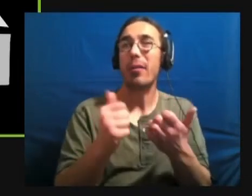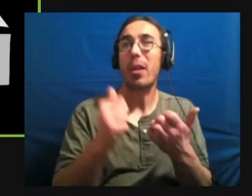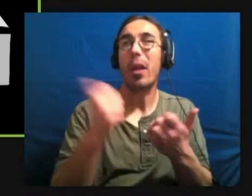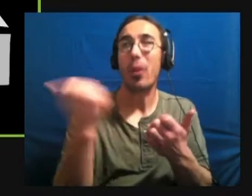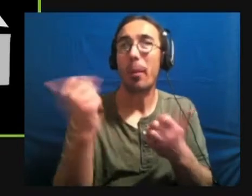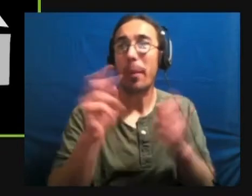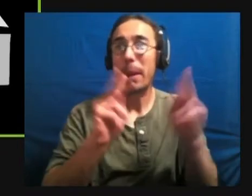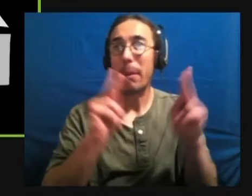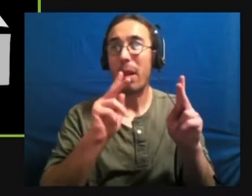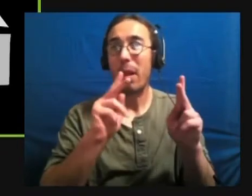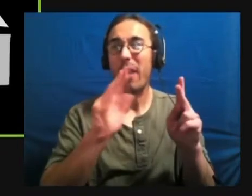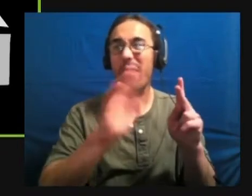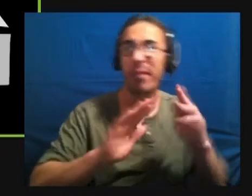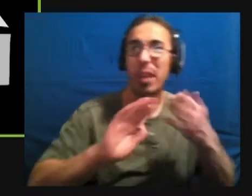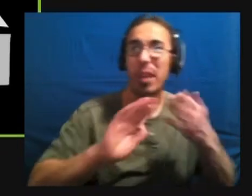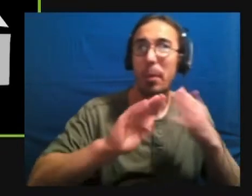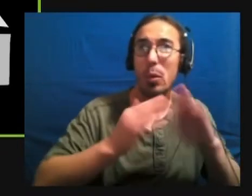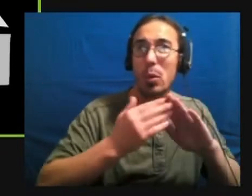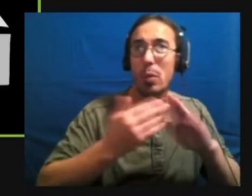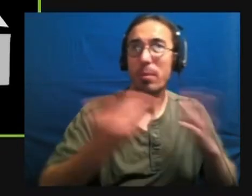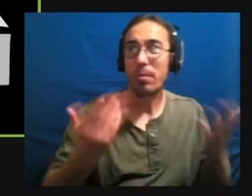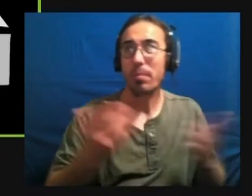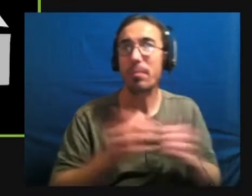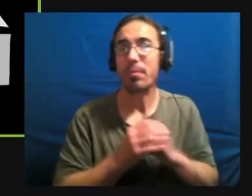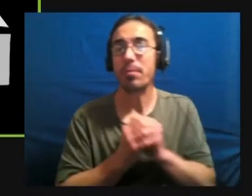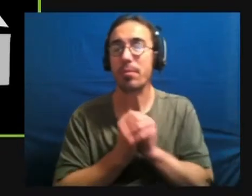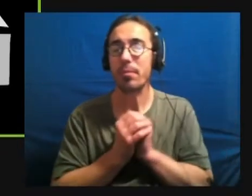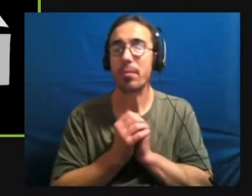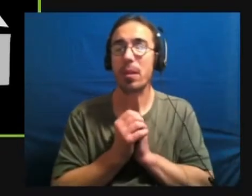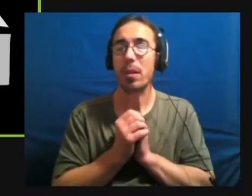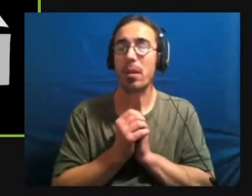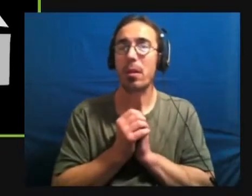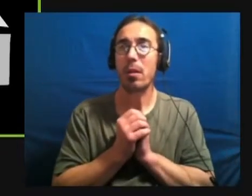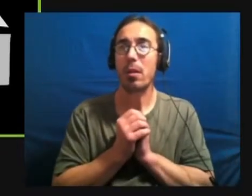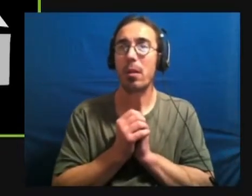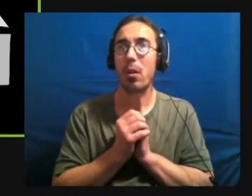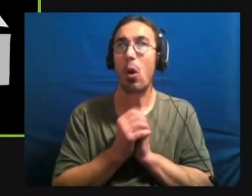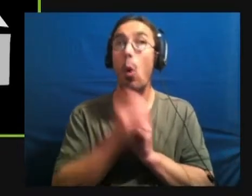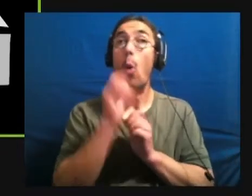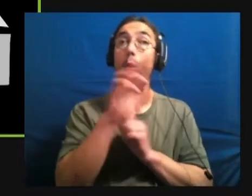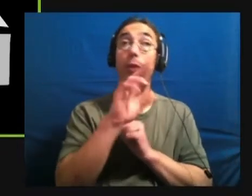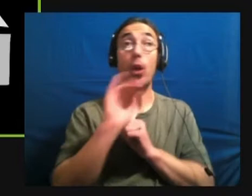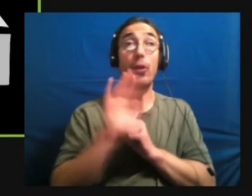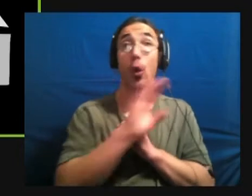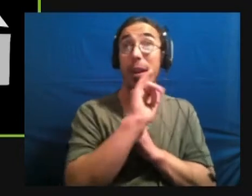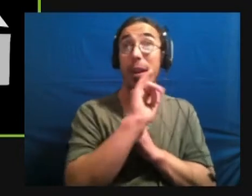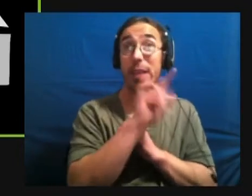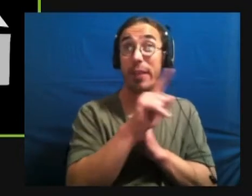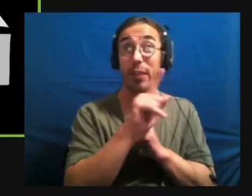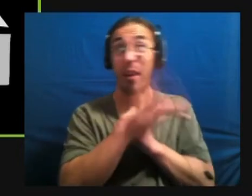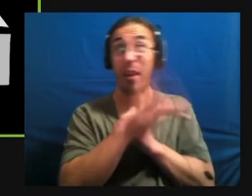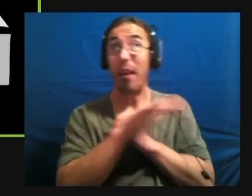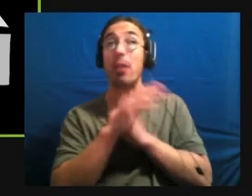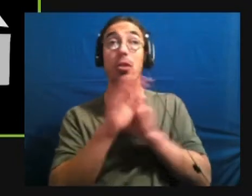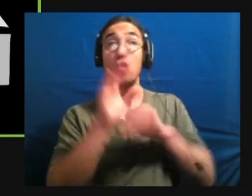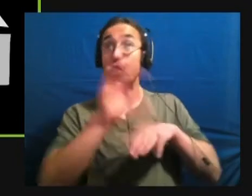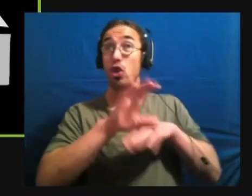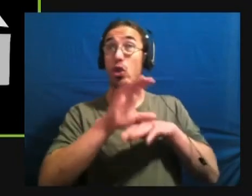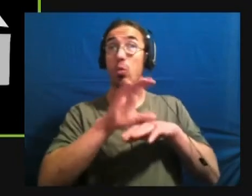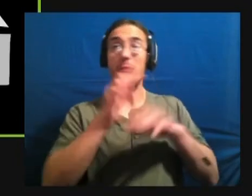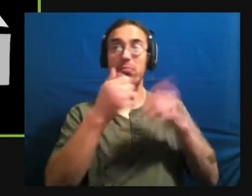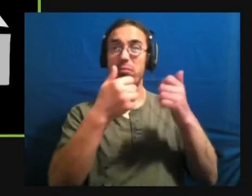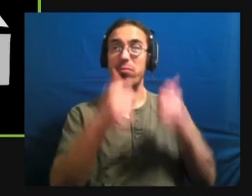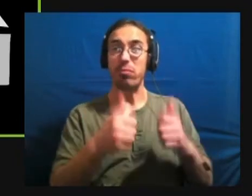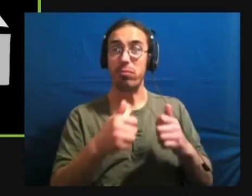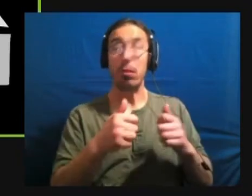or the power of that collective identity. So if a Christian autistic person says, hey, I feel like